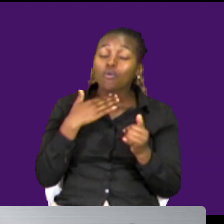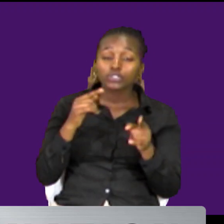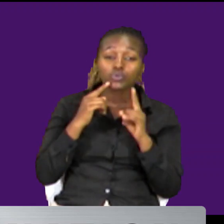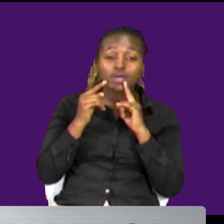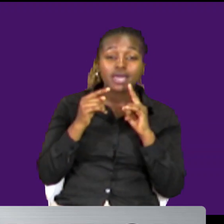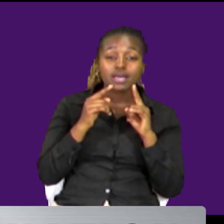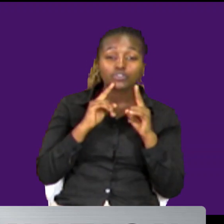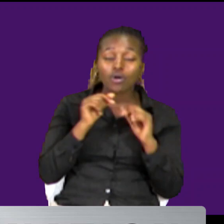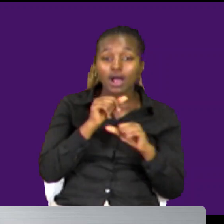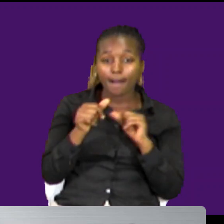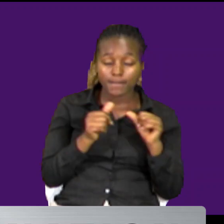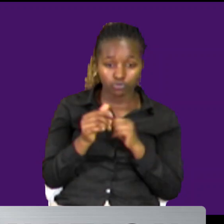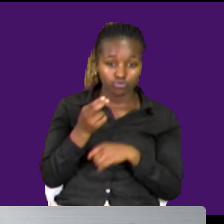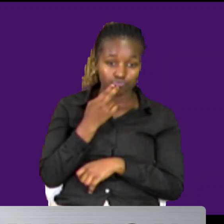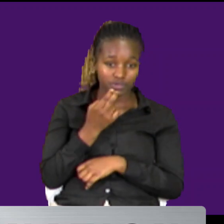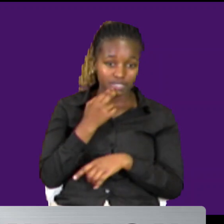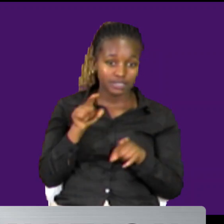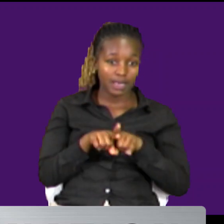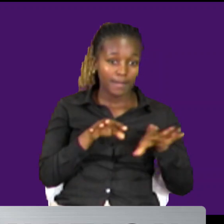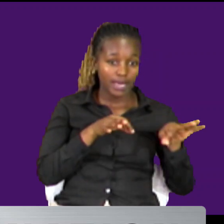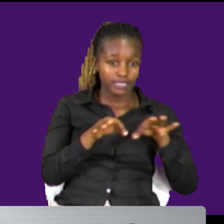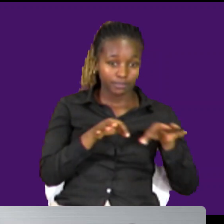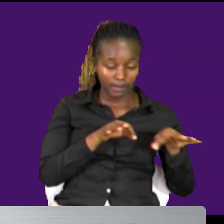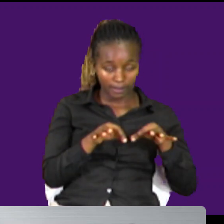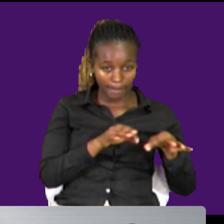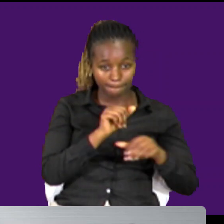Tuesday, I attended what was in Eastleigh.